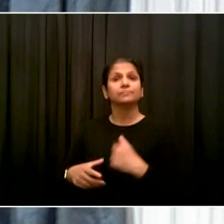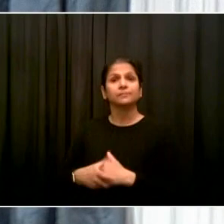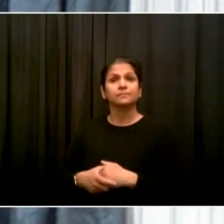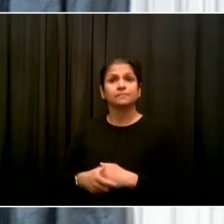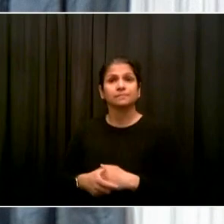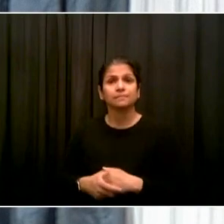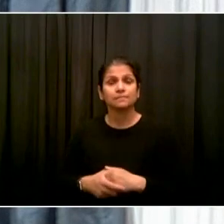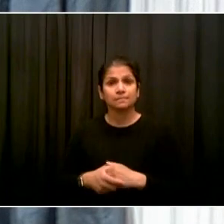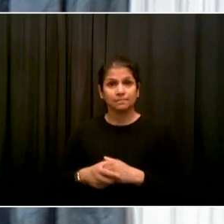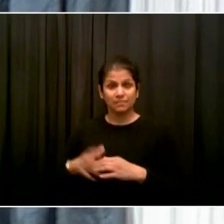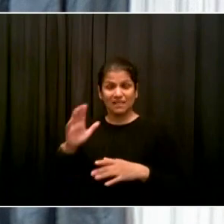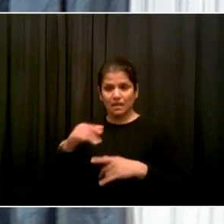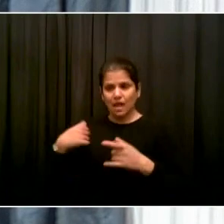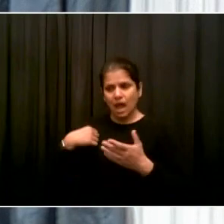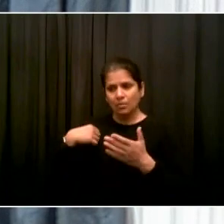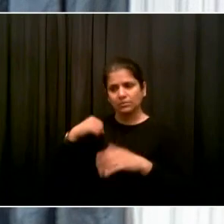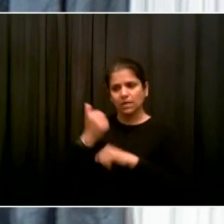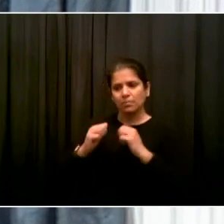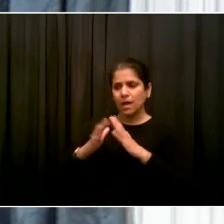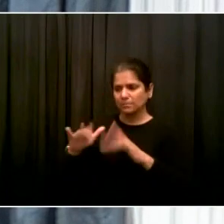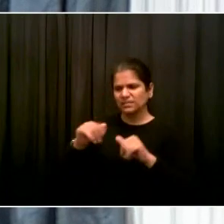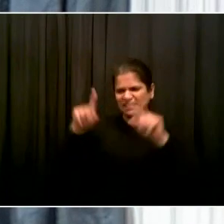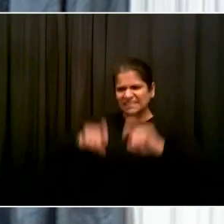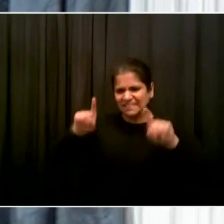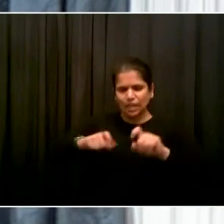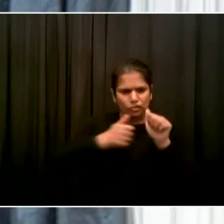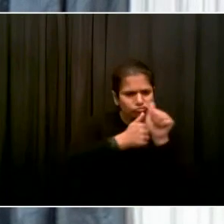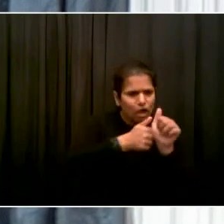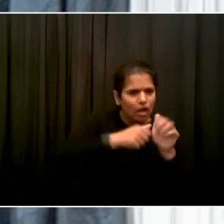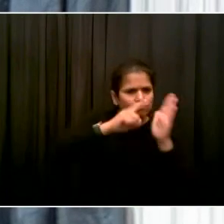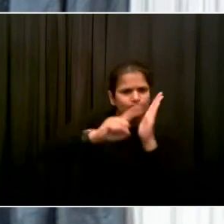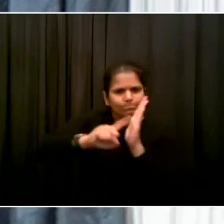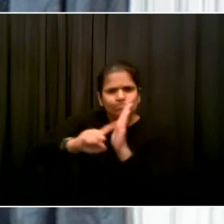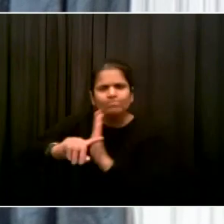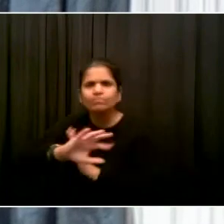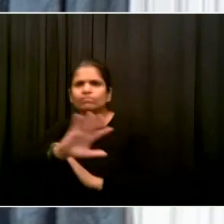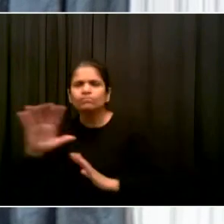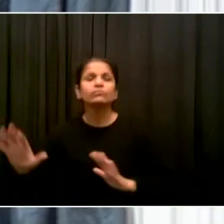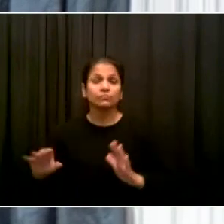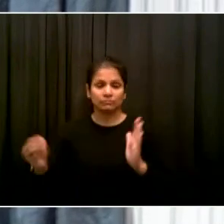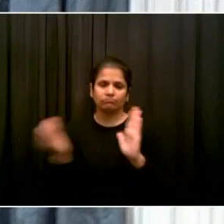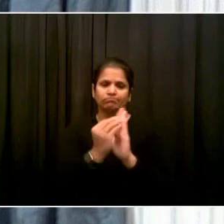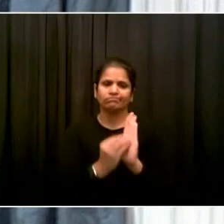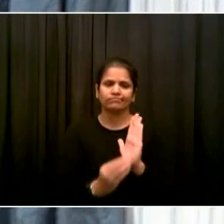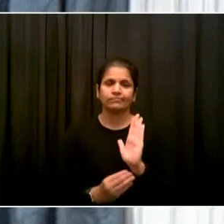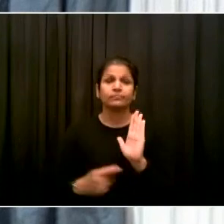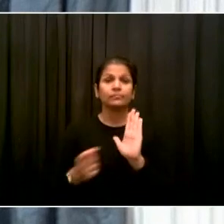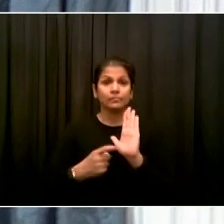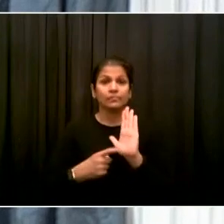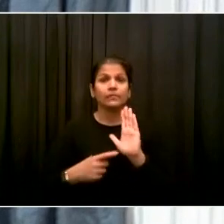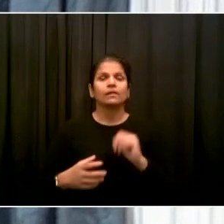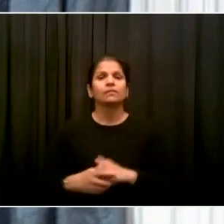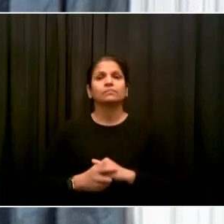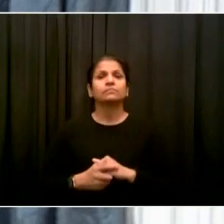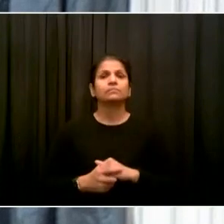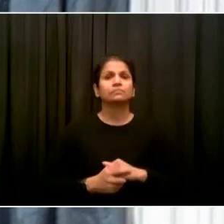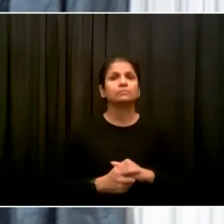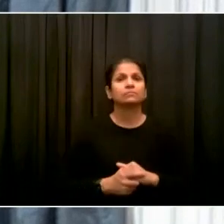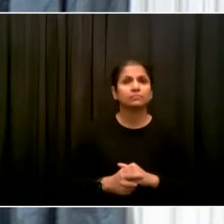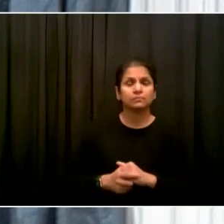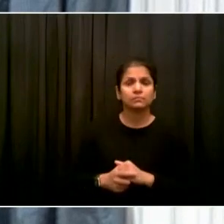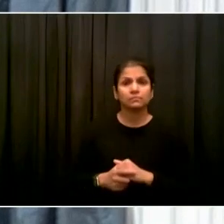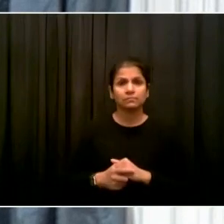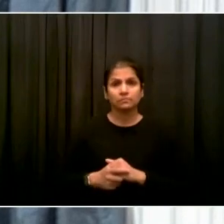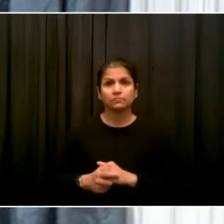represent a unique experience, and this is happening in thousands of households across New York. So Aftercare connects Test and Trace clients who have ongoing health